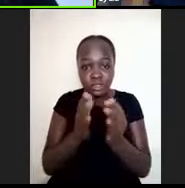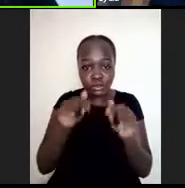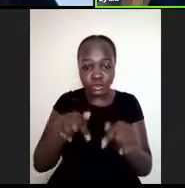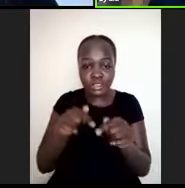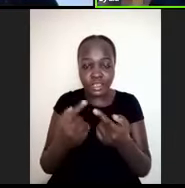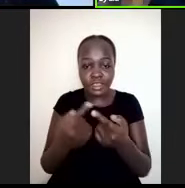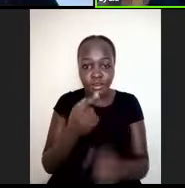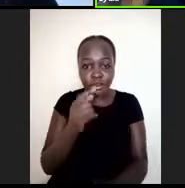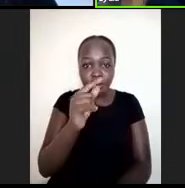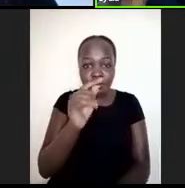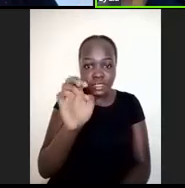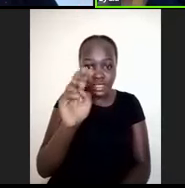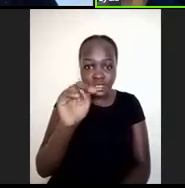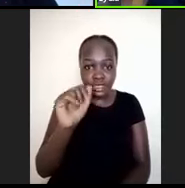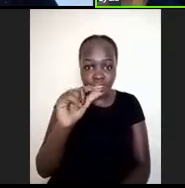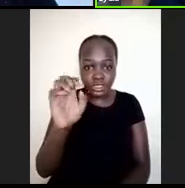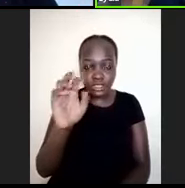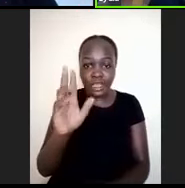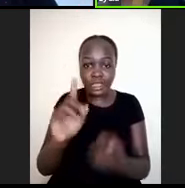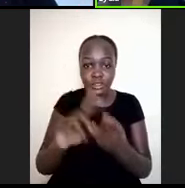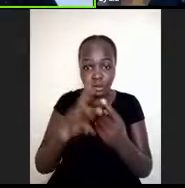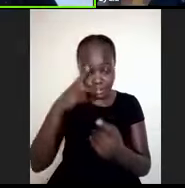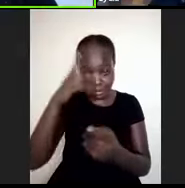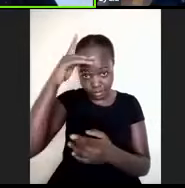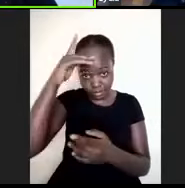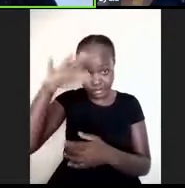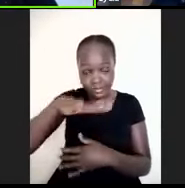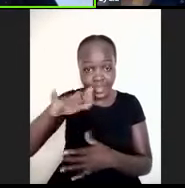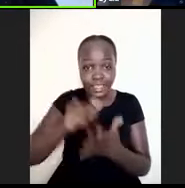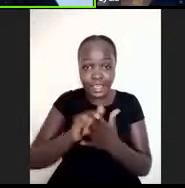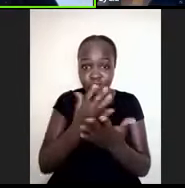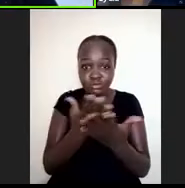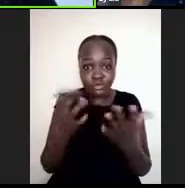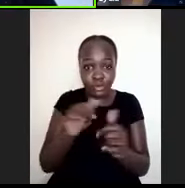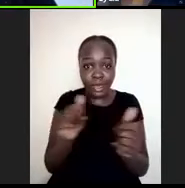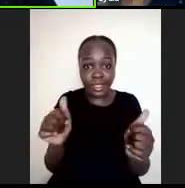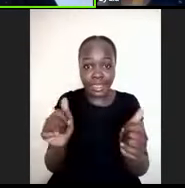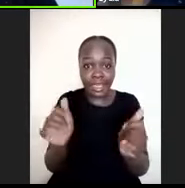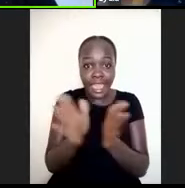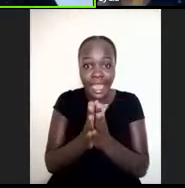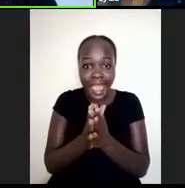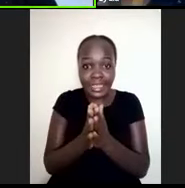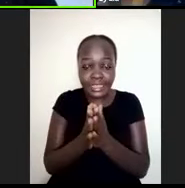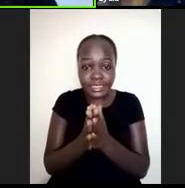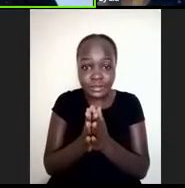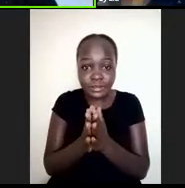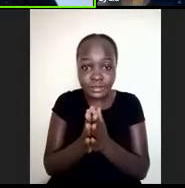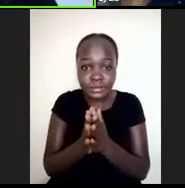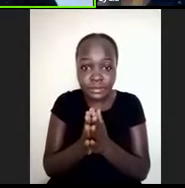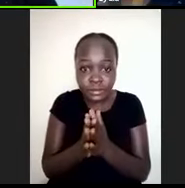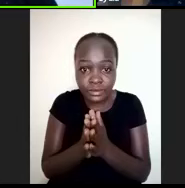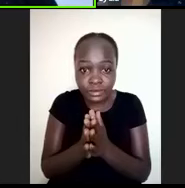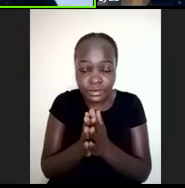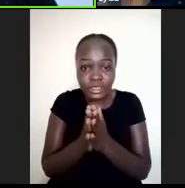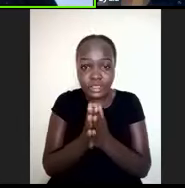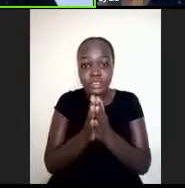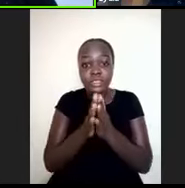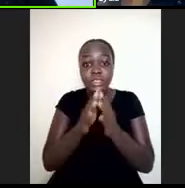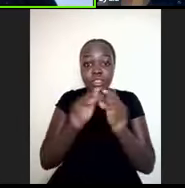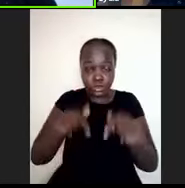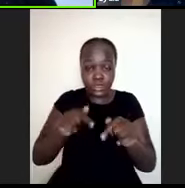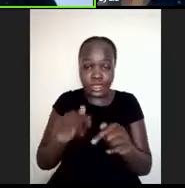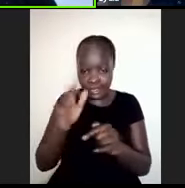teenager to parent platform, that you are well and relaxed on this Sunday afternoon.